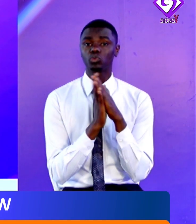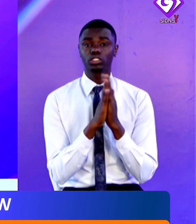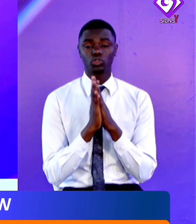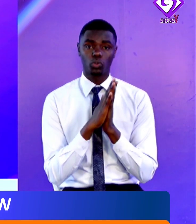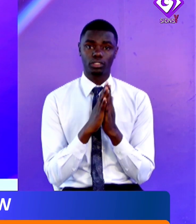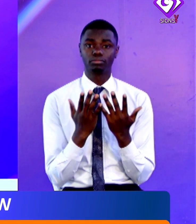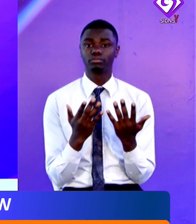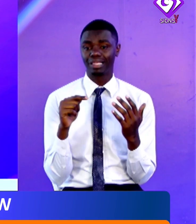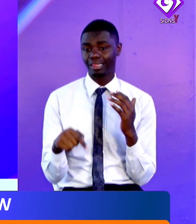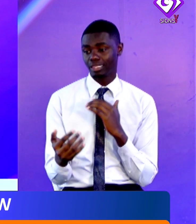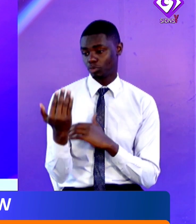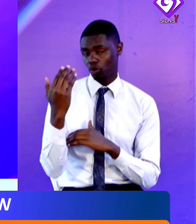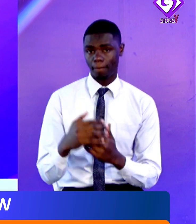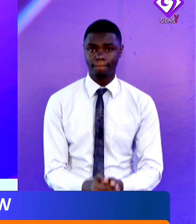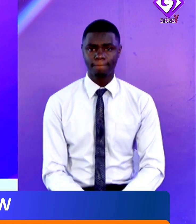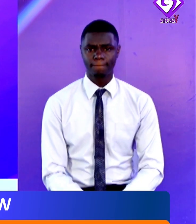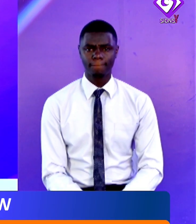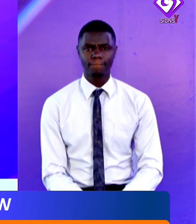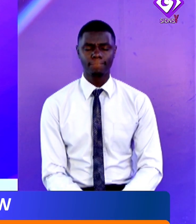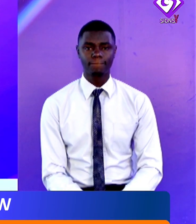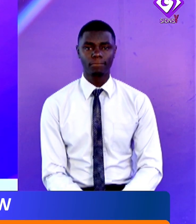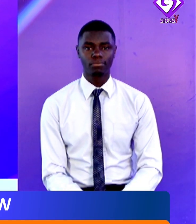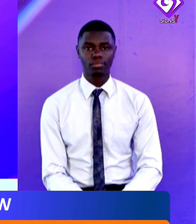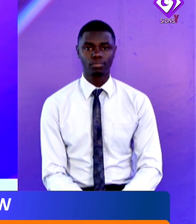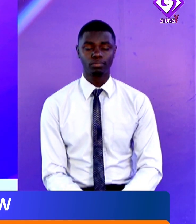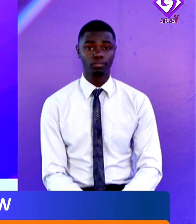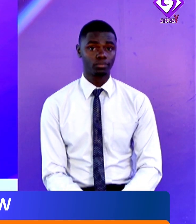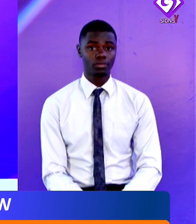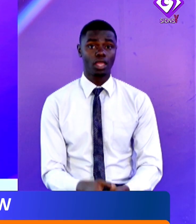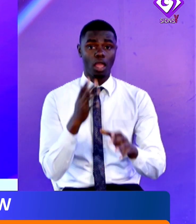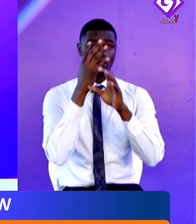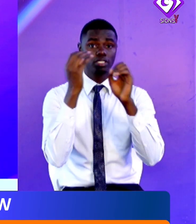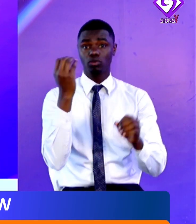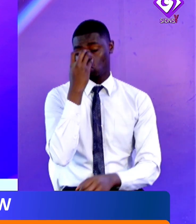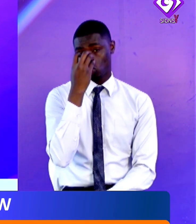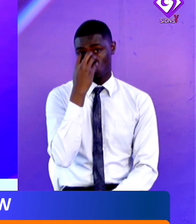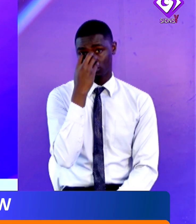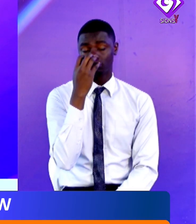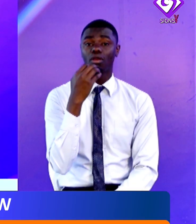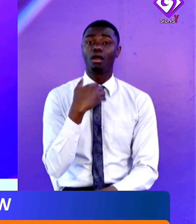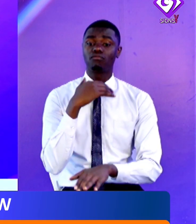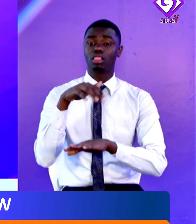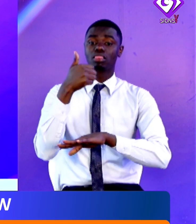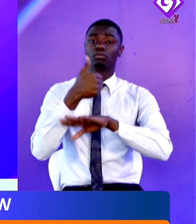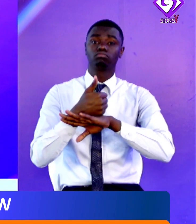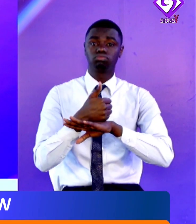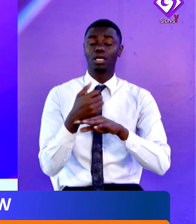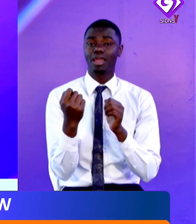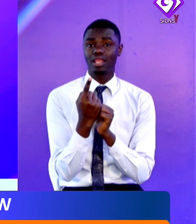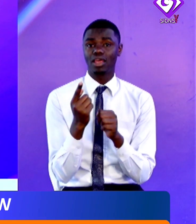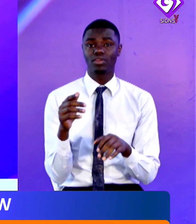headlines this morning. And story number one is concerning President William Ruto has established an